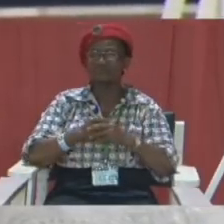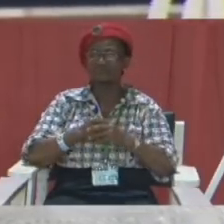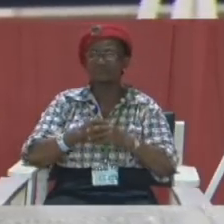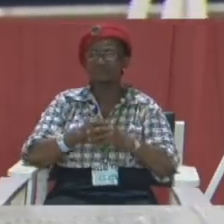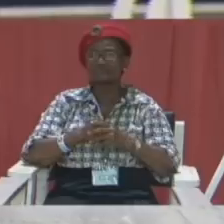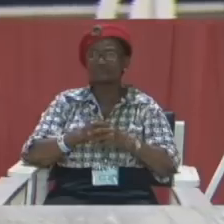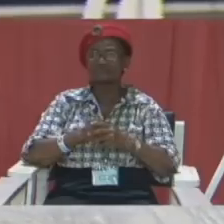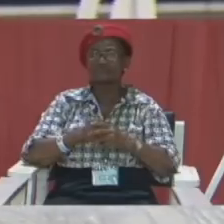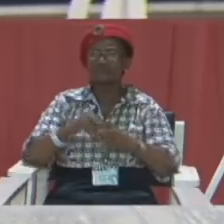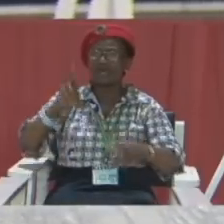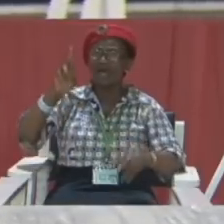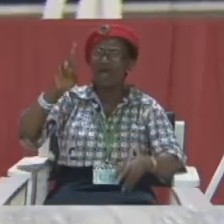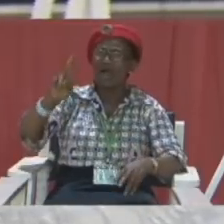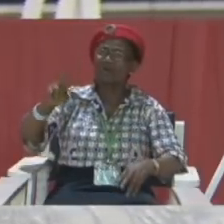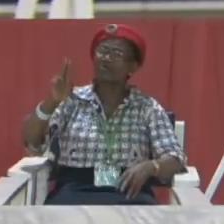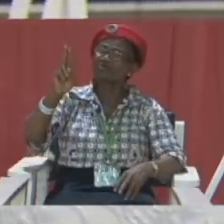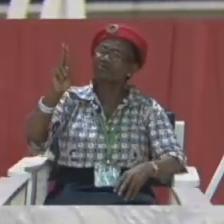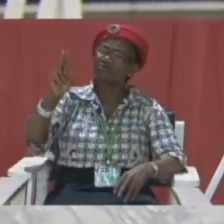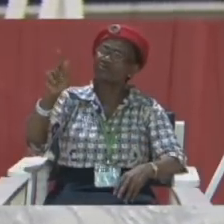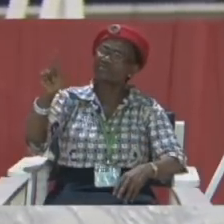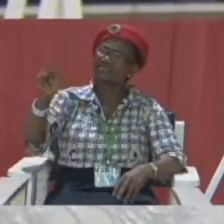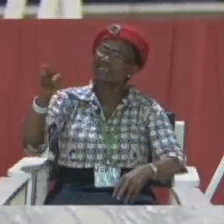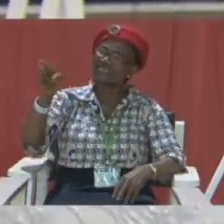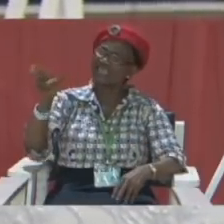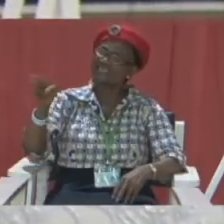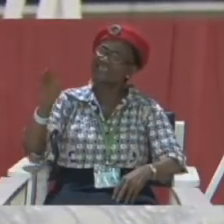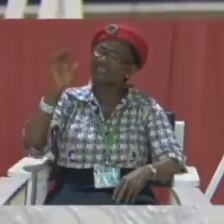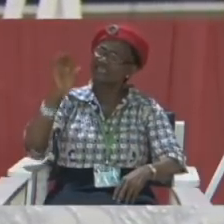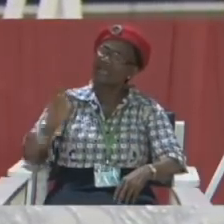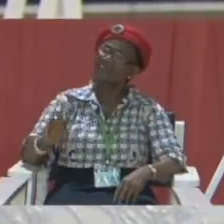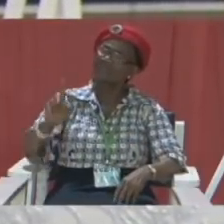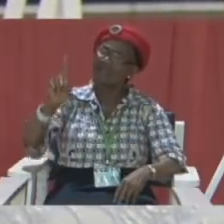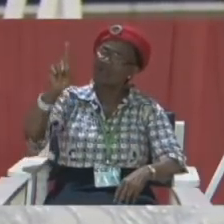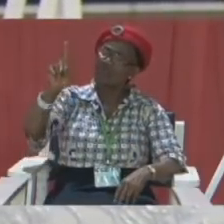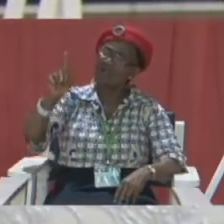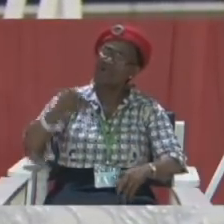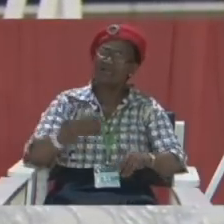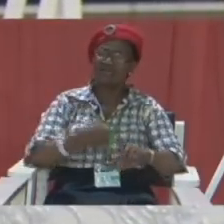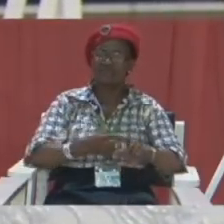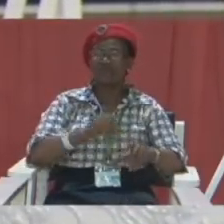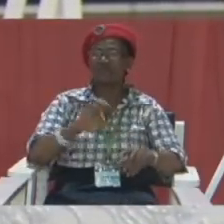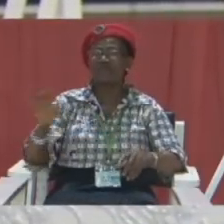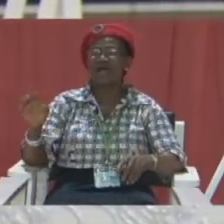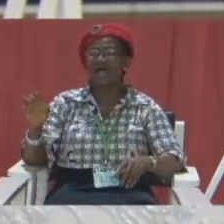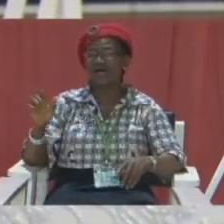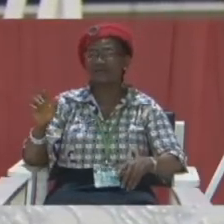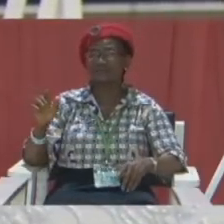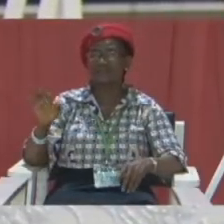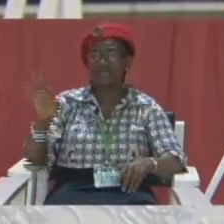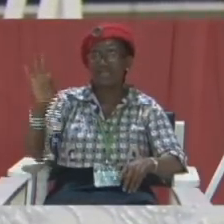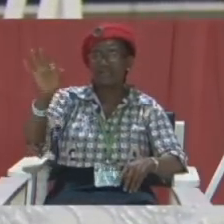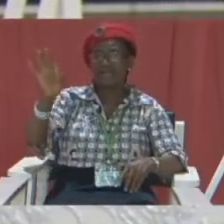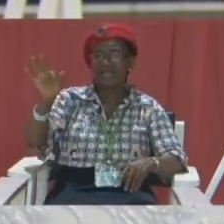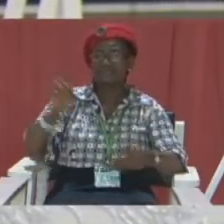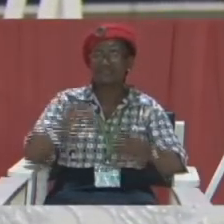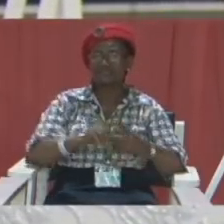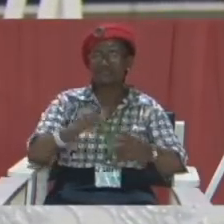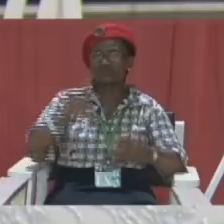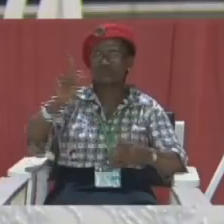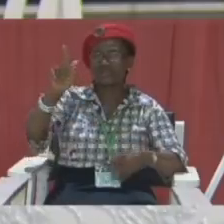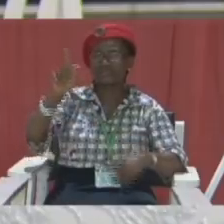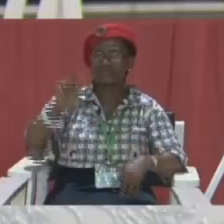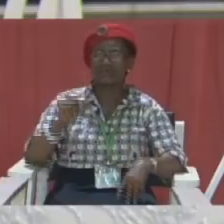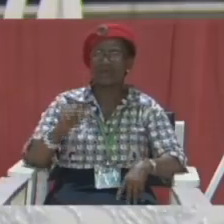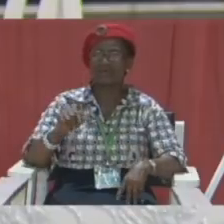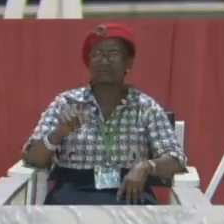Ruth chapter 1. Gege bi iwe Ruth ori kini. From verse 19 to 21. Ese kokandilogun de